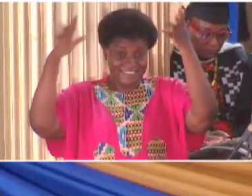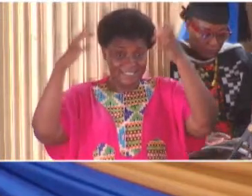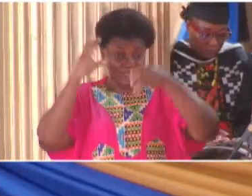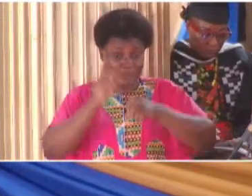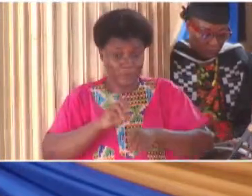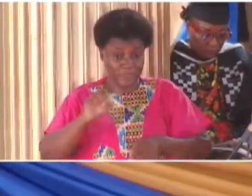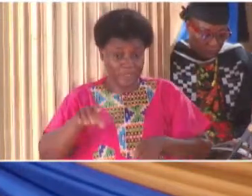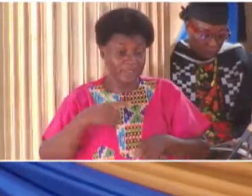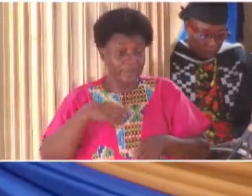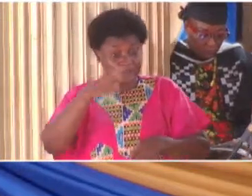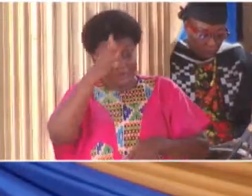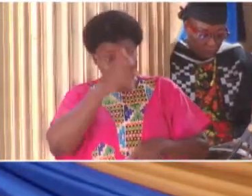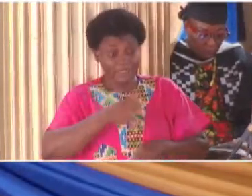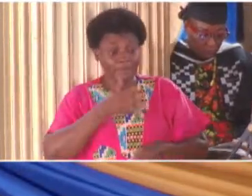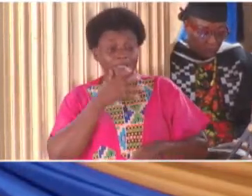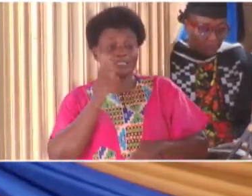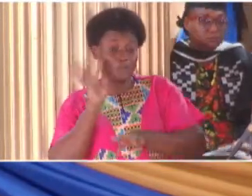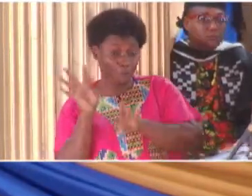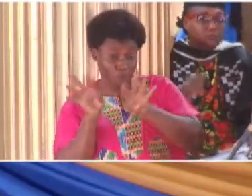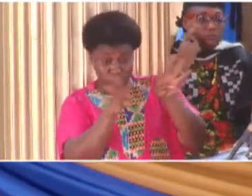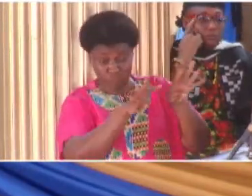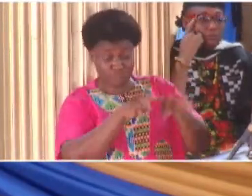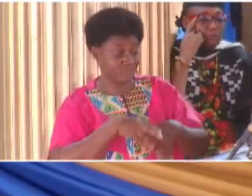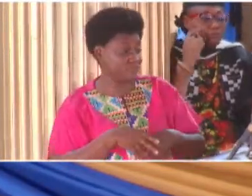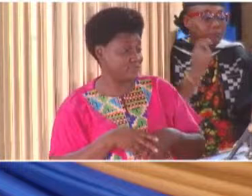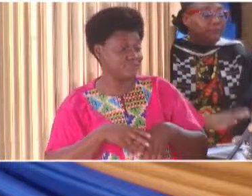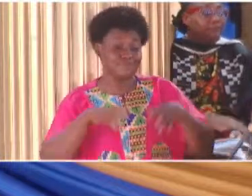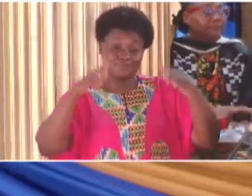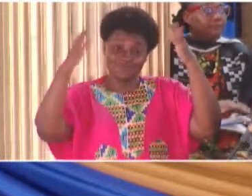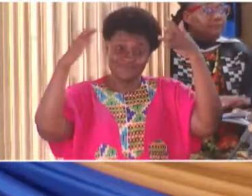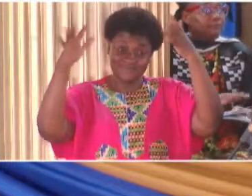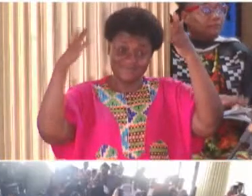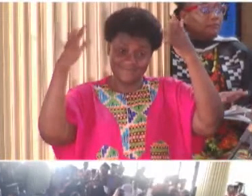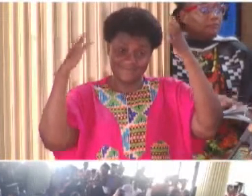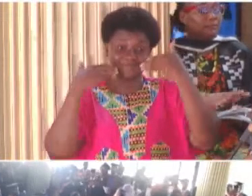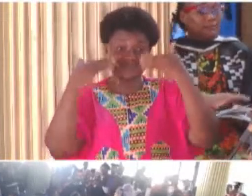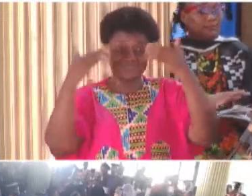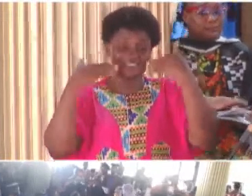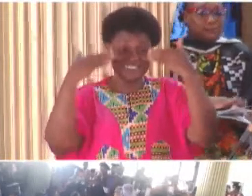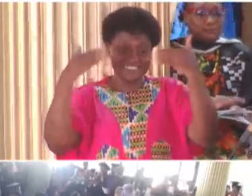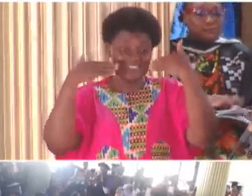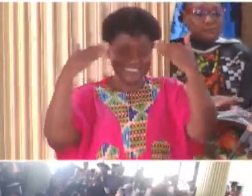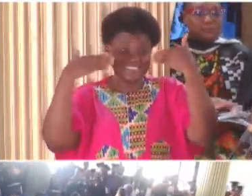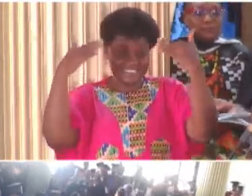Your parents are outside, they are watching you. Show gratitude.